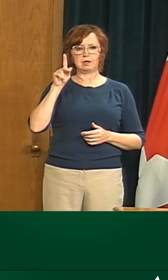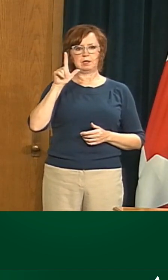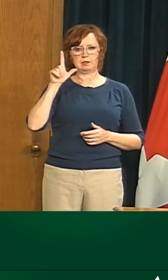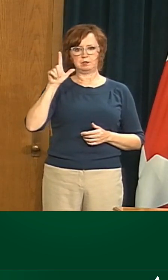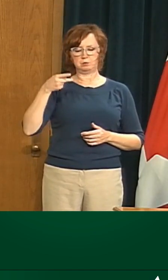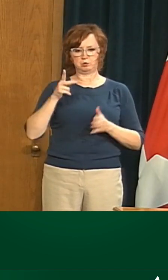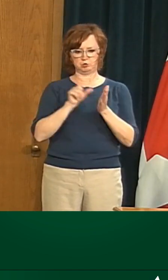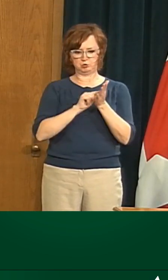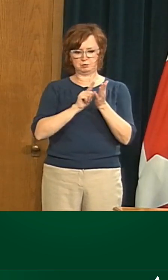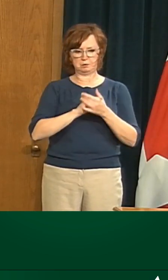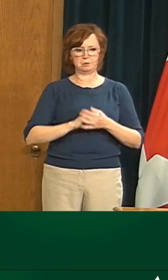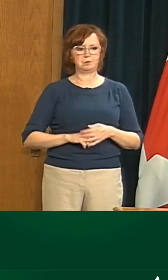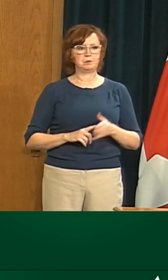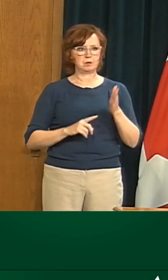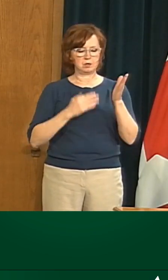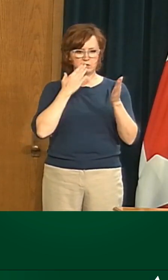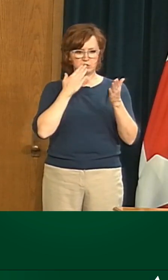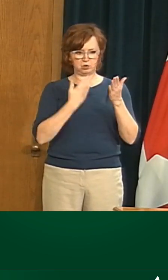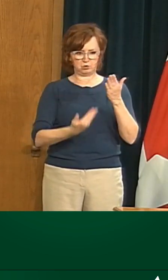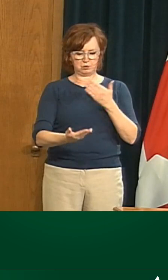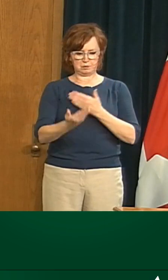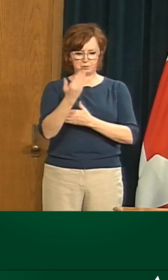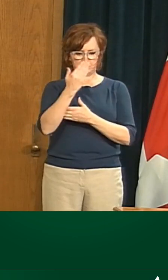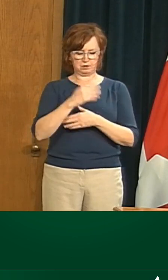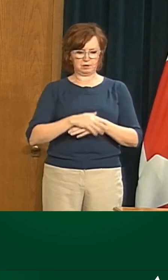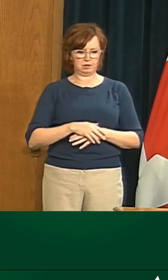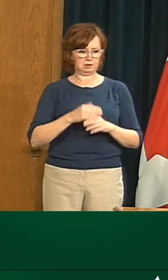sir. Given that you don't have a date for